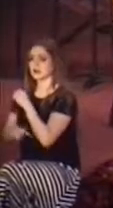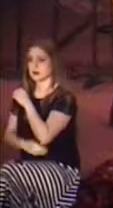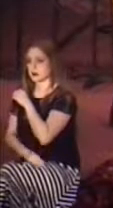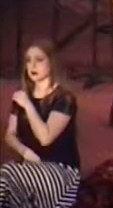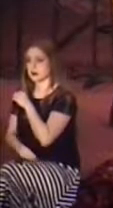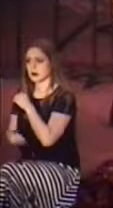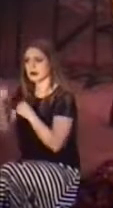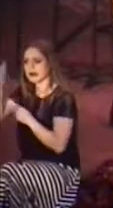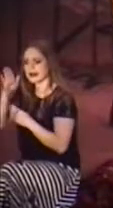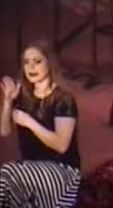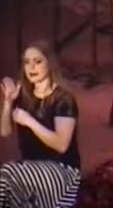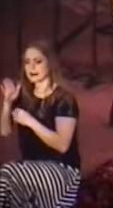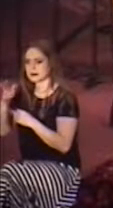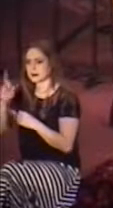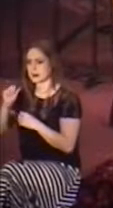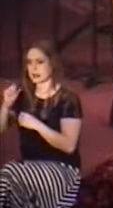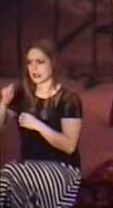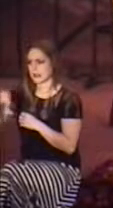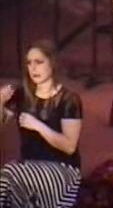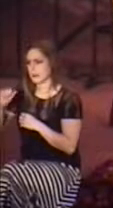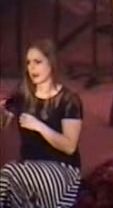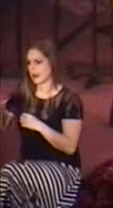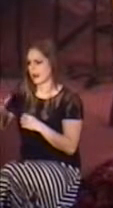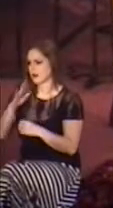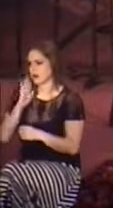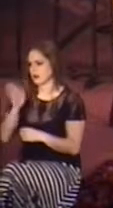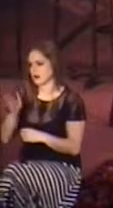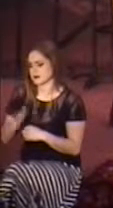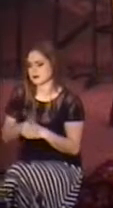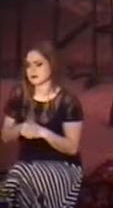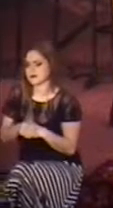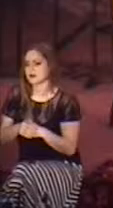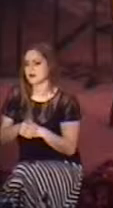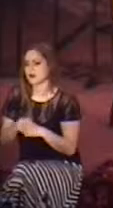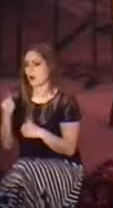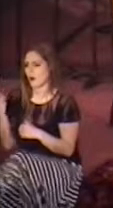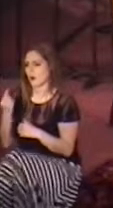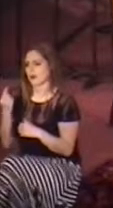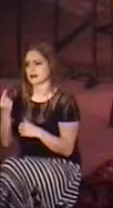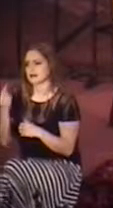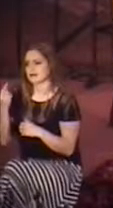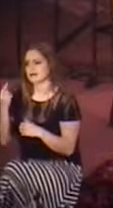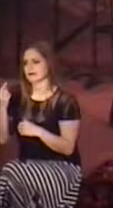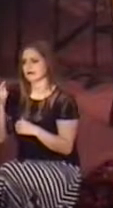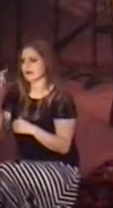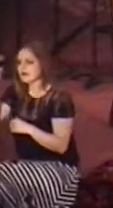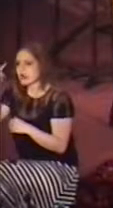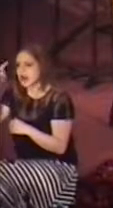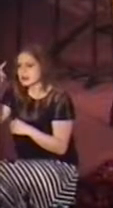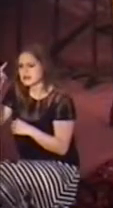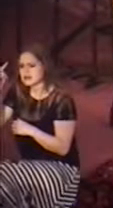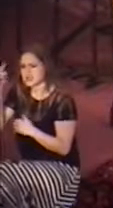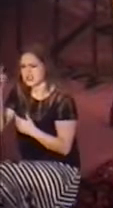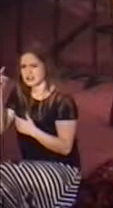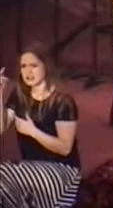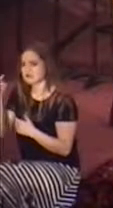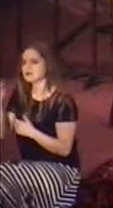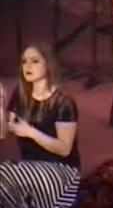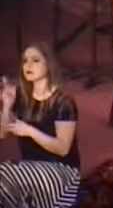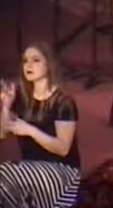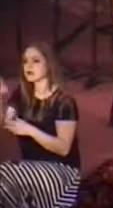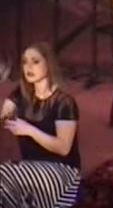repay." And so it's always been the philosophy of God and his people to take care of the poor. But Jesus didn't come